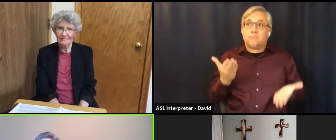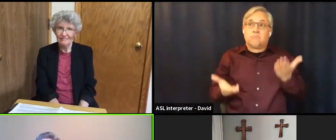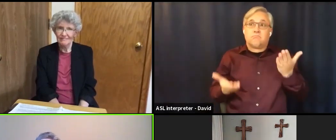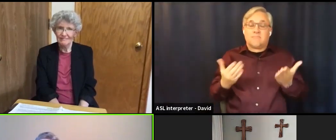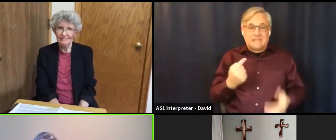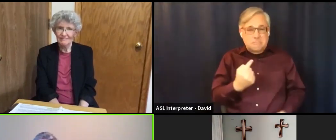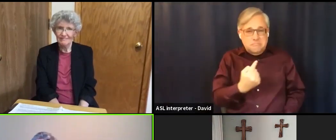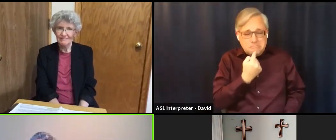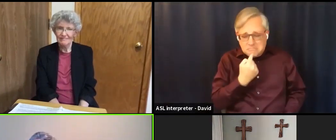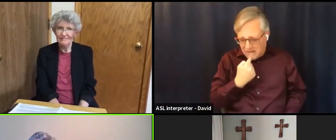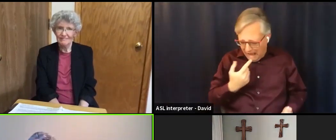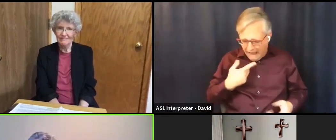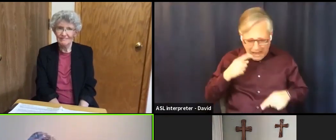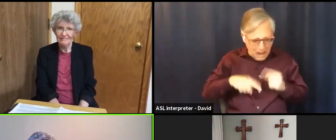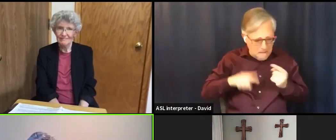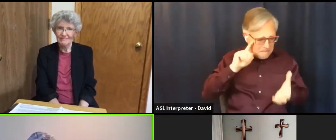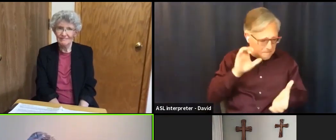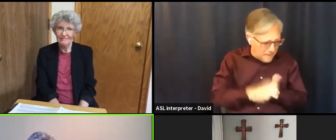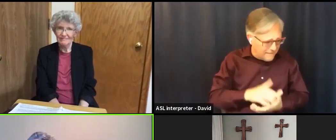disappointed in himself.